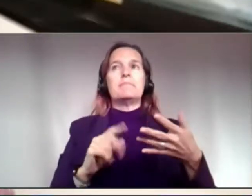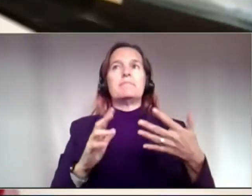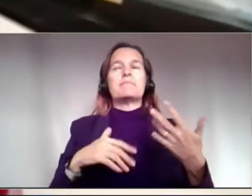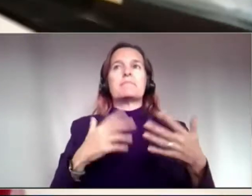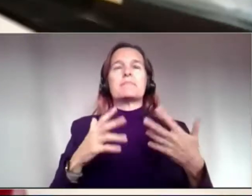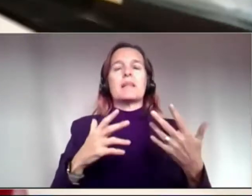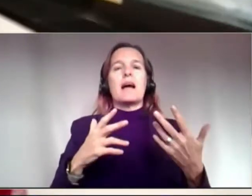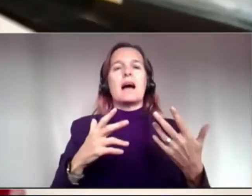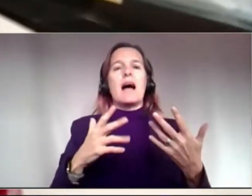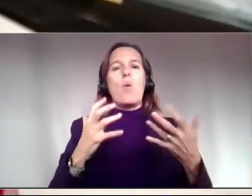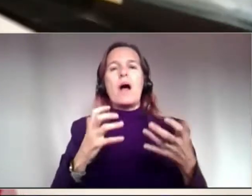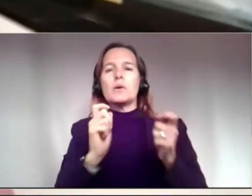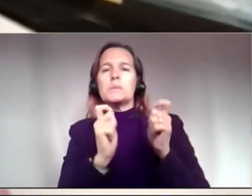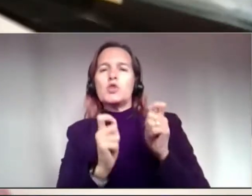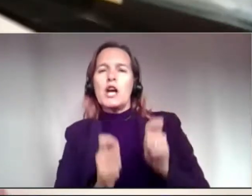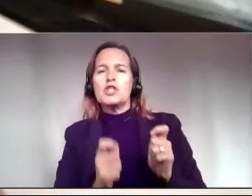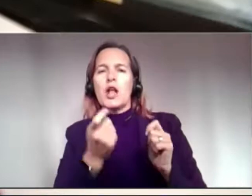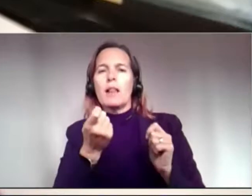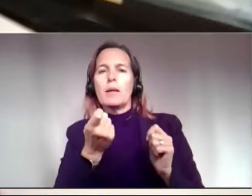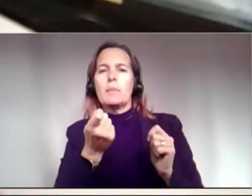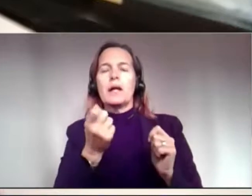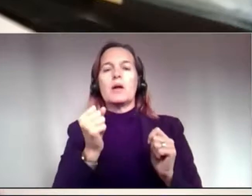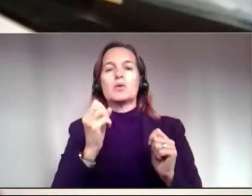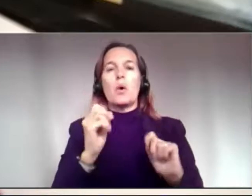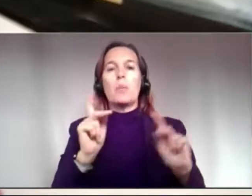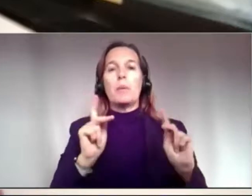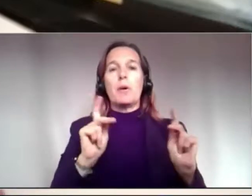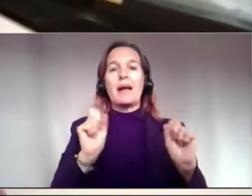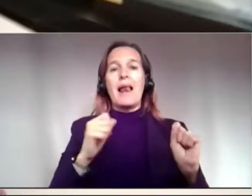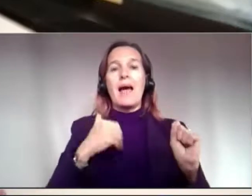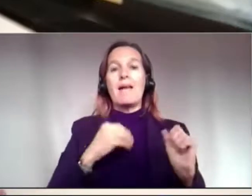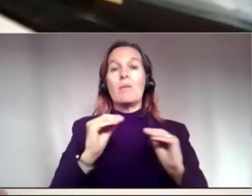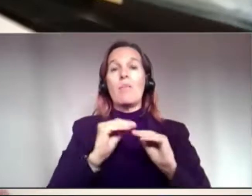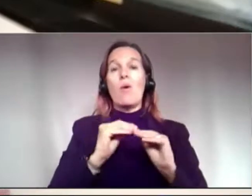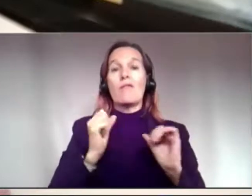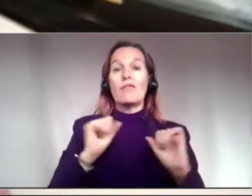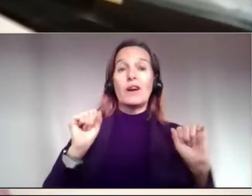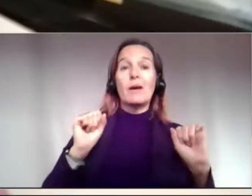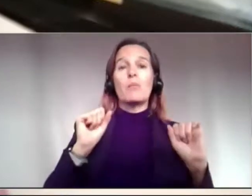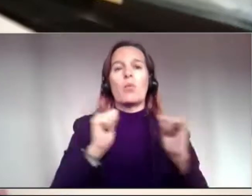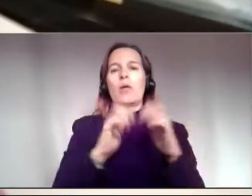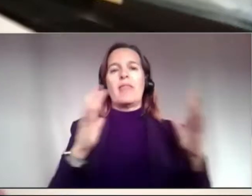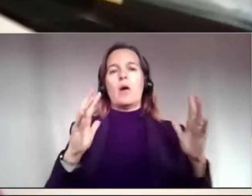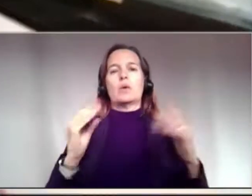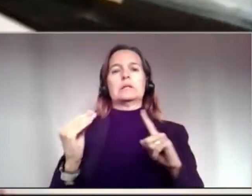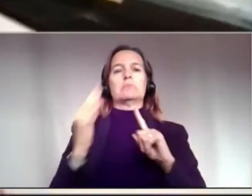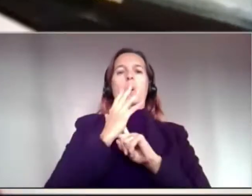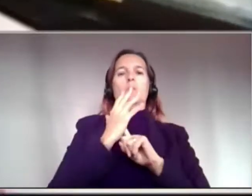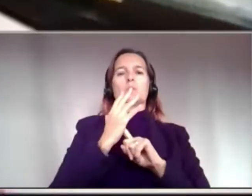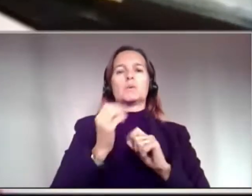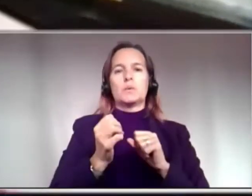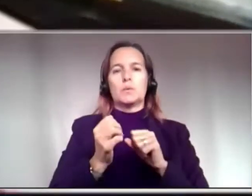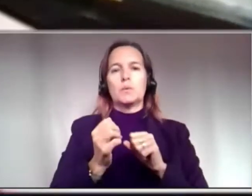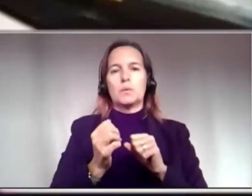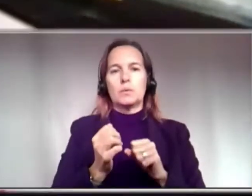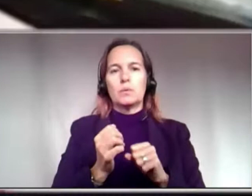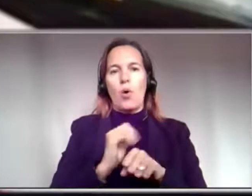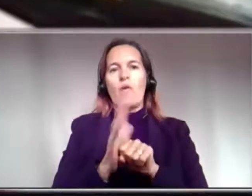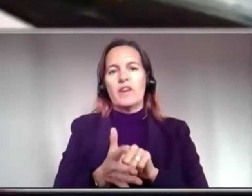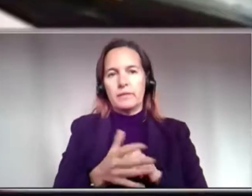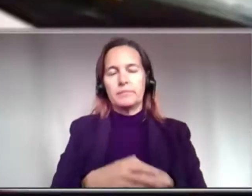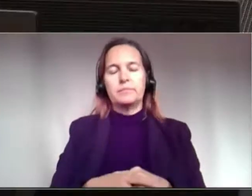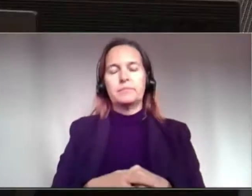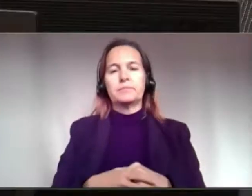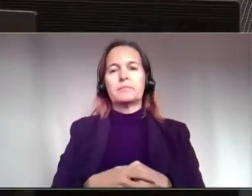without exposing more people to COVID, and that's what we're trying to do. Kind of tearing off that, there's a lot